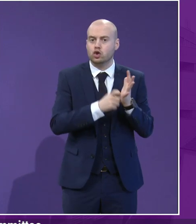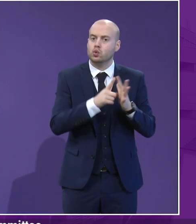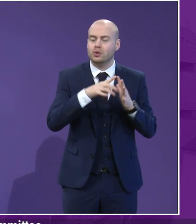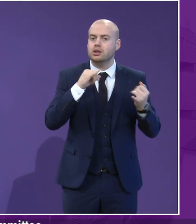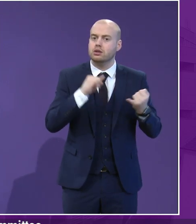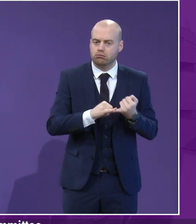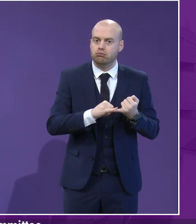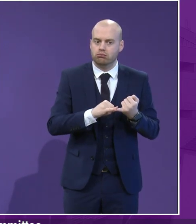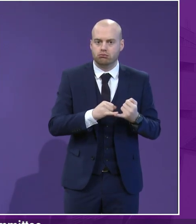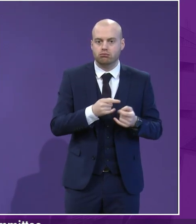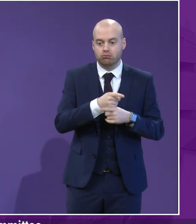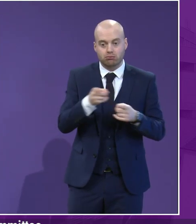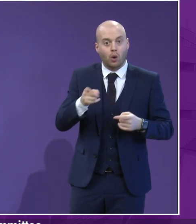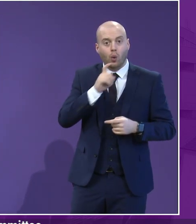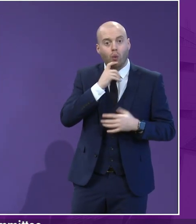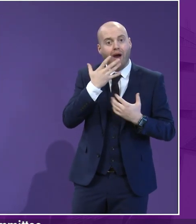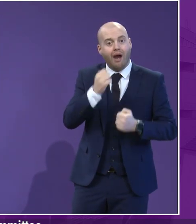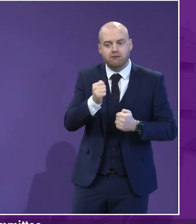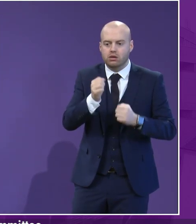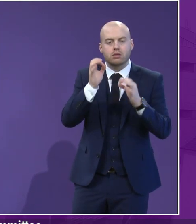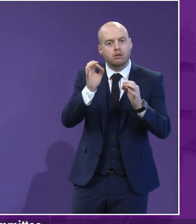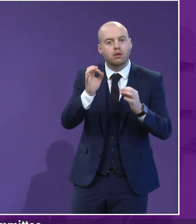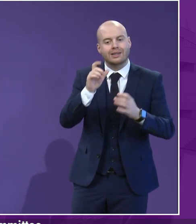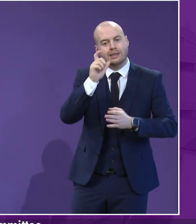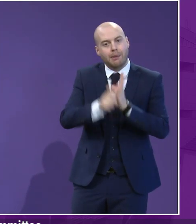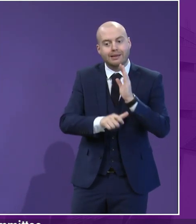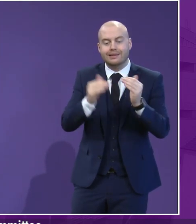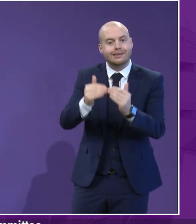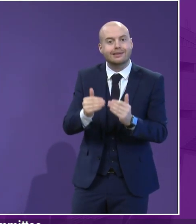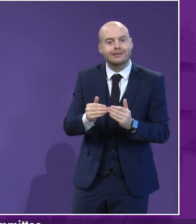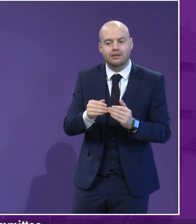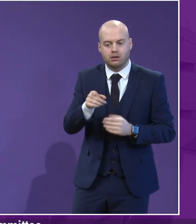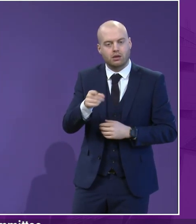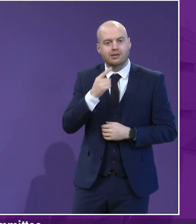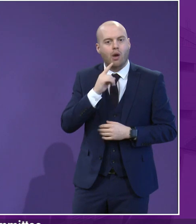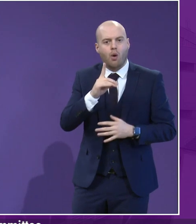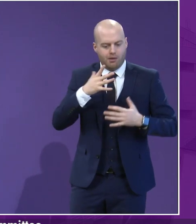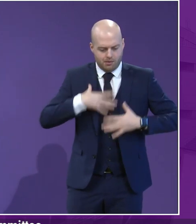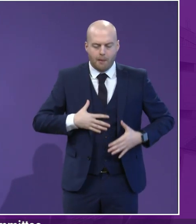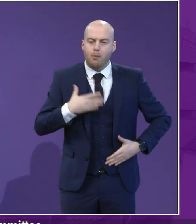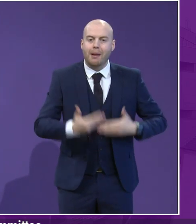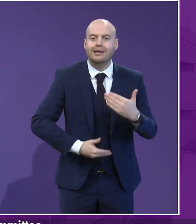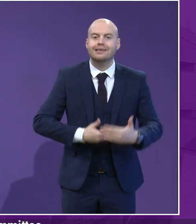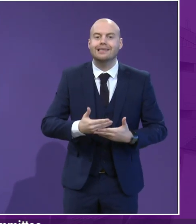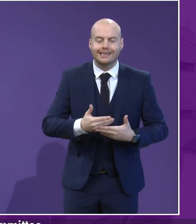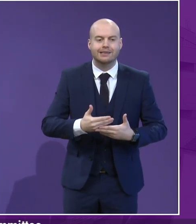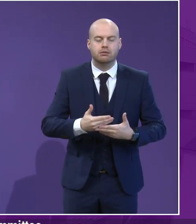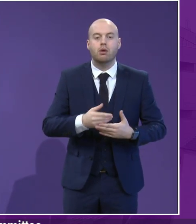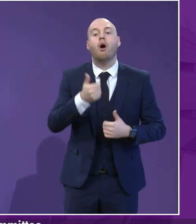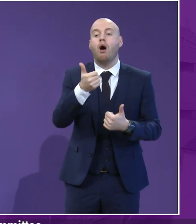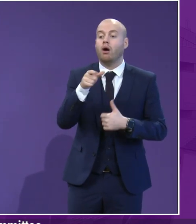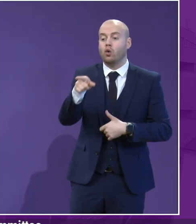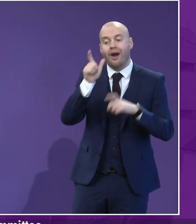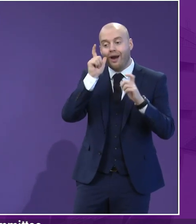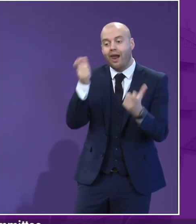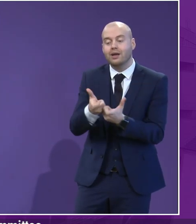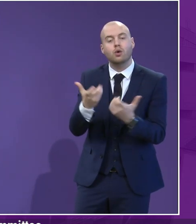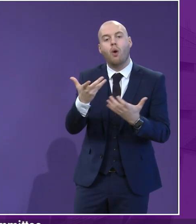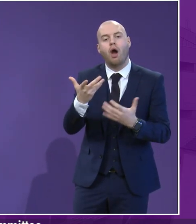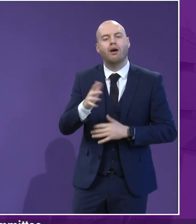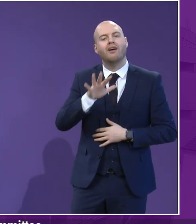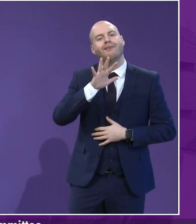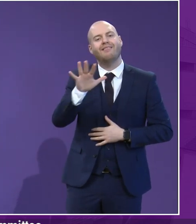had challenges with getting access to buildings. There are some buildings at St Andrews where